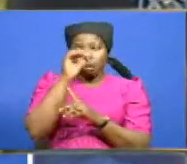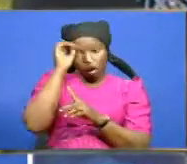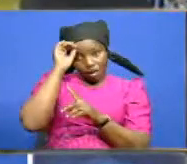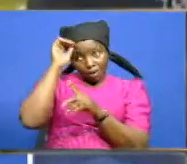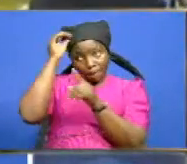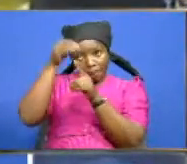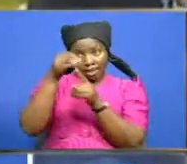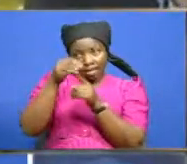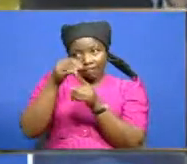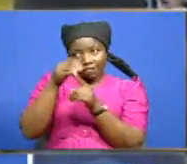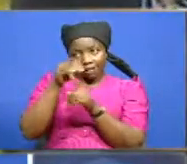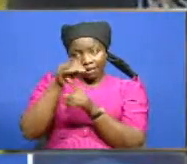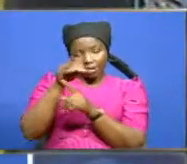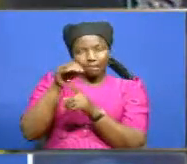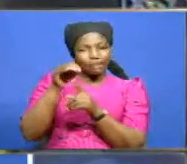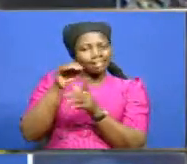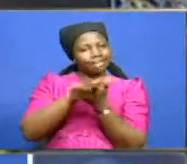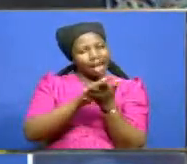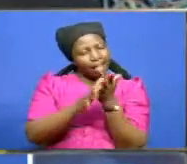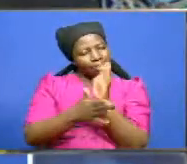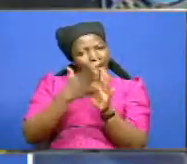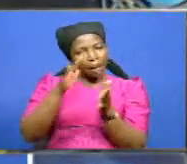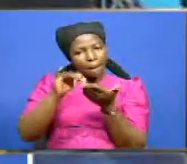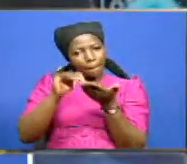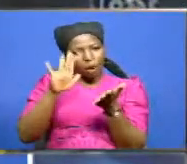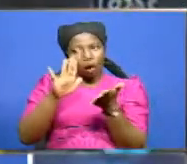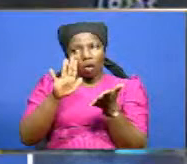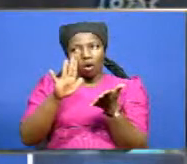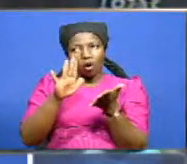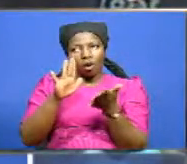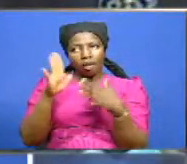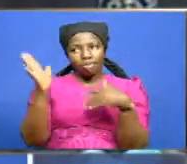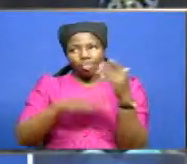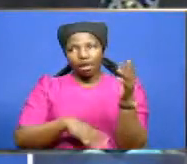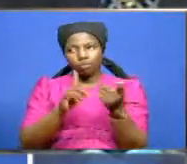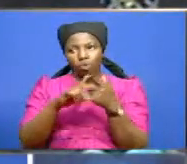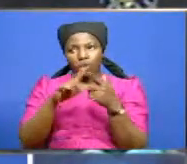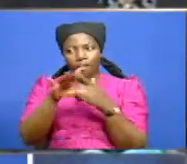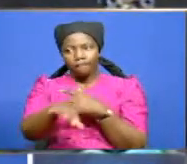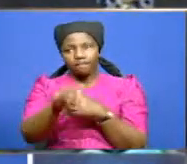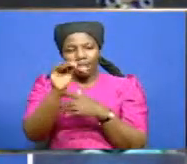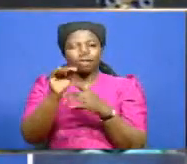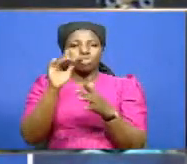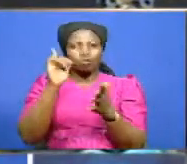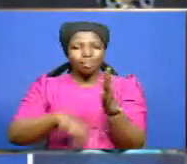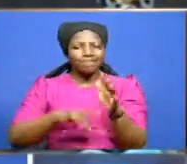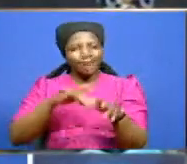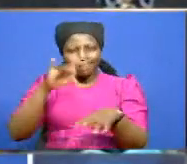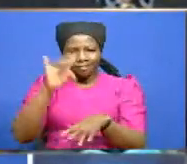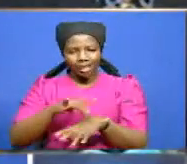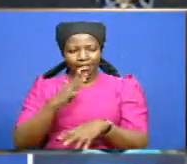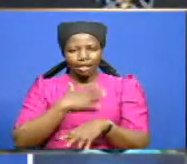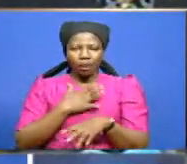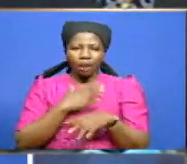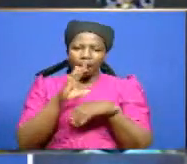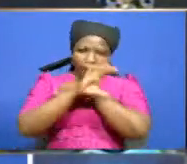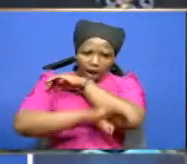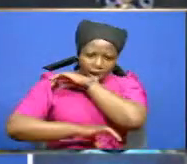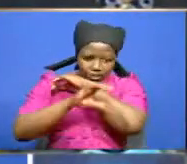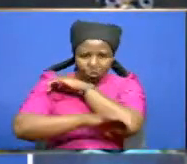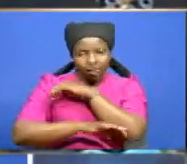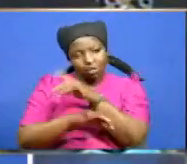is really nothing more than to find what ails our country